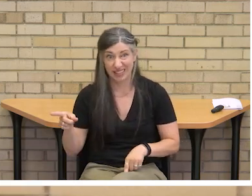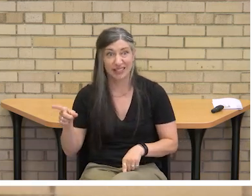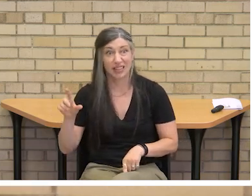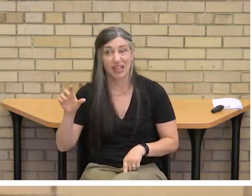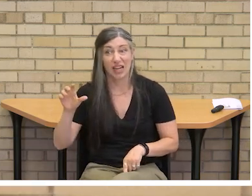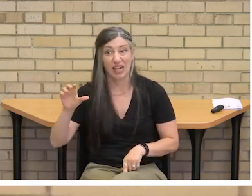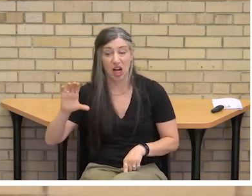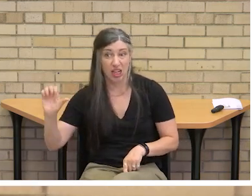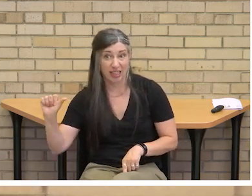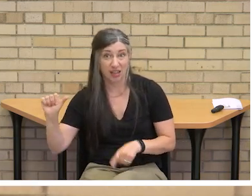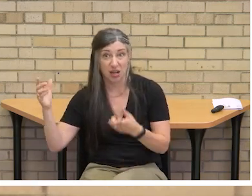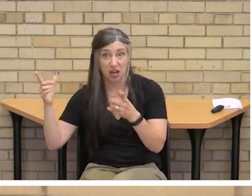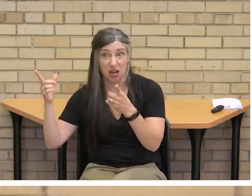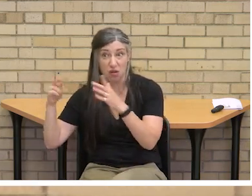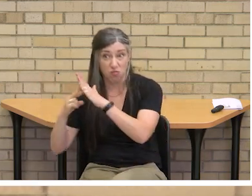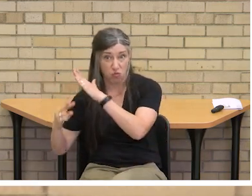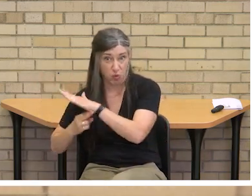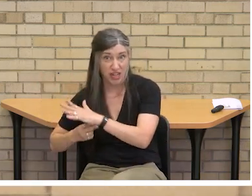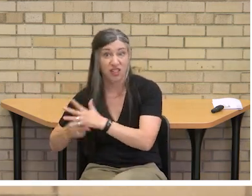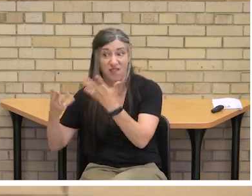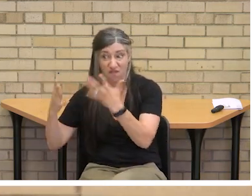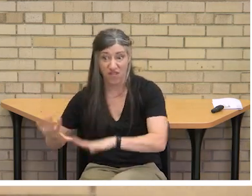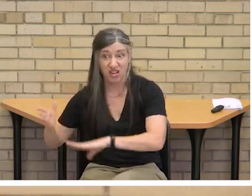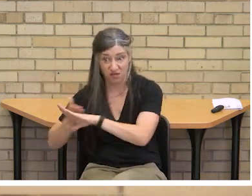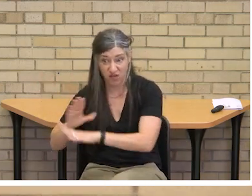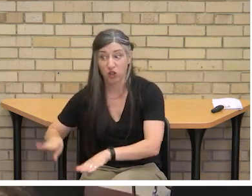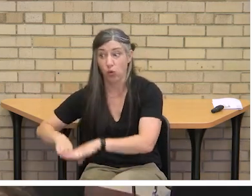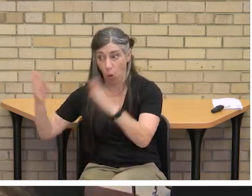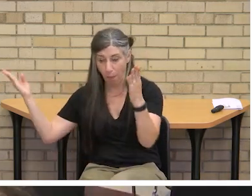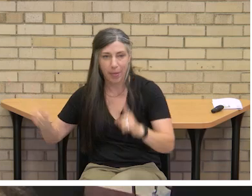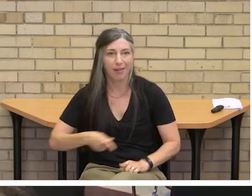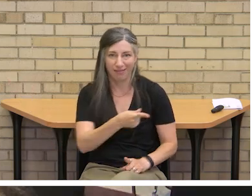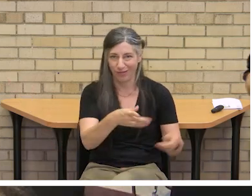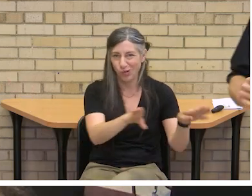until after Charles Anderson reopens.